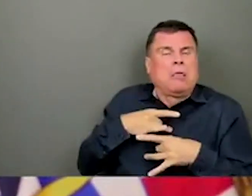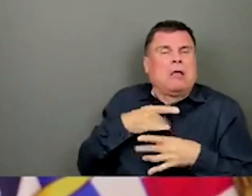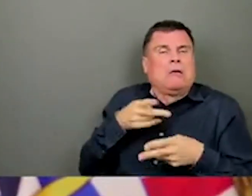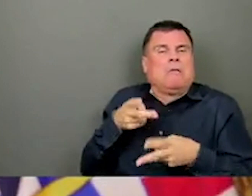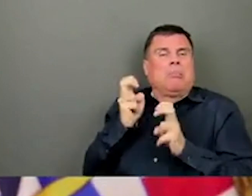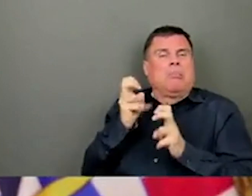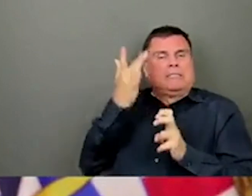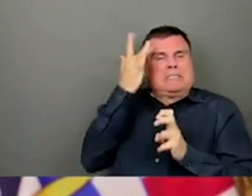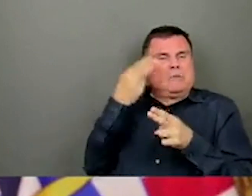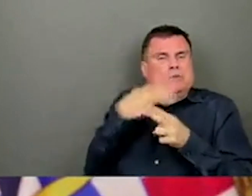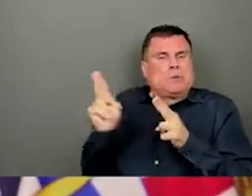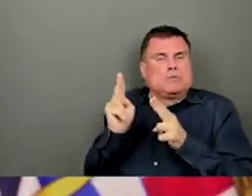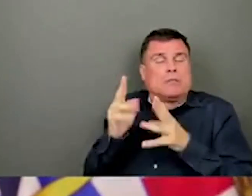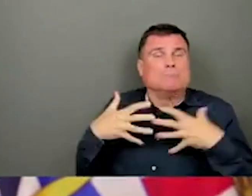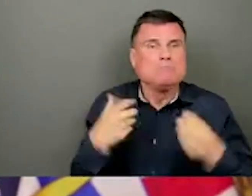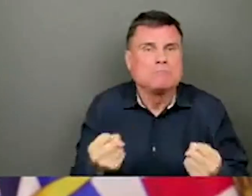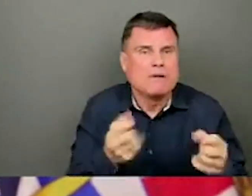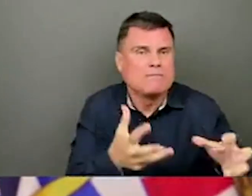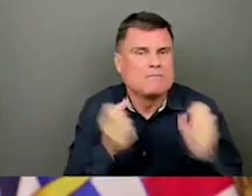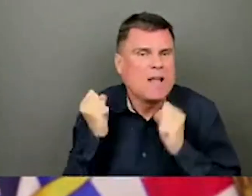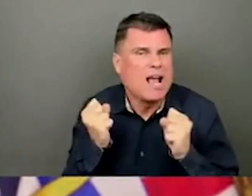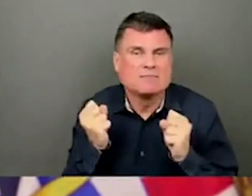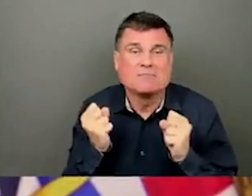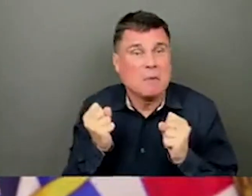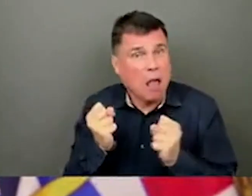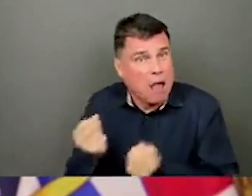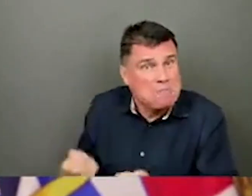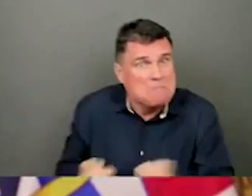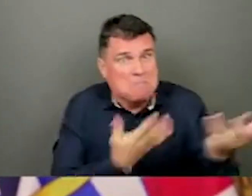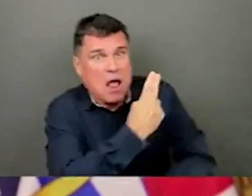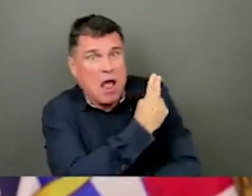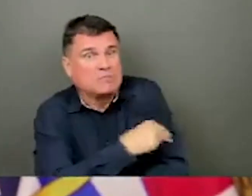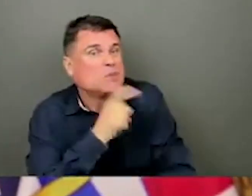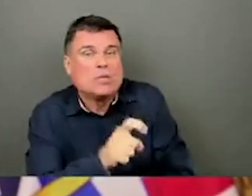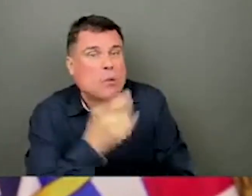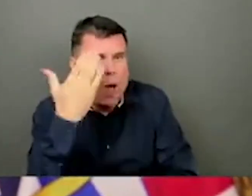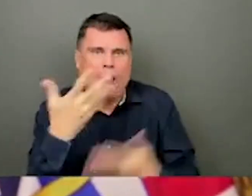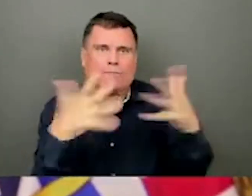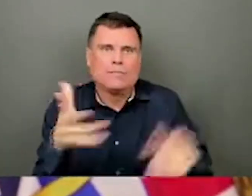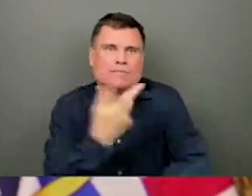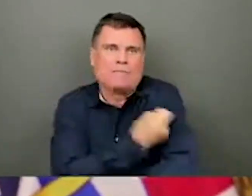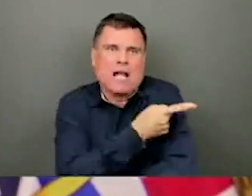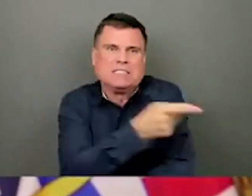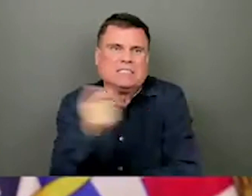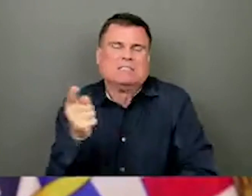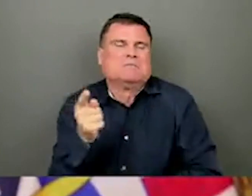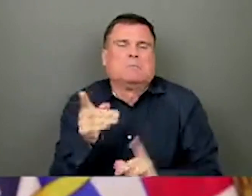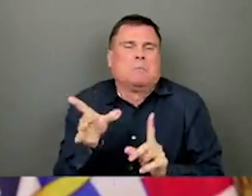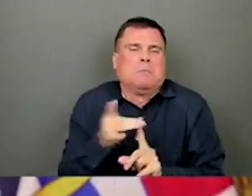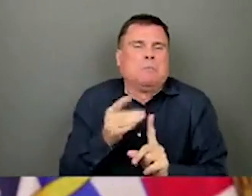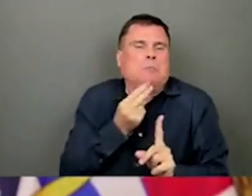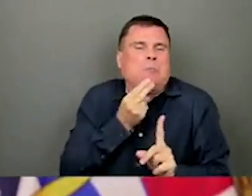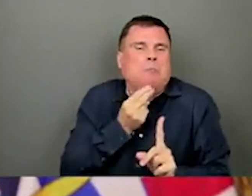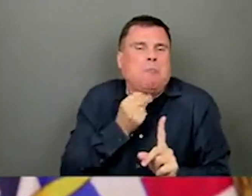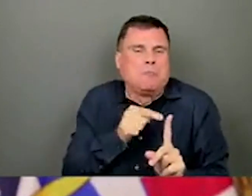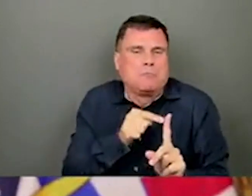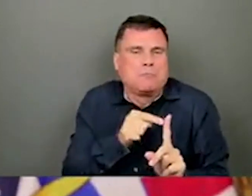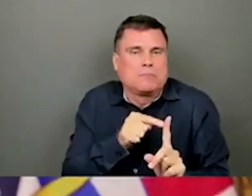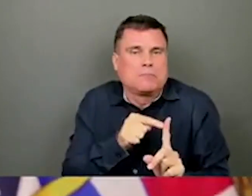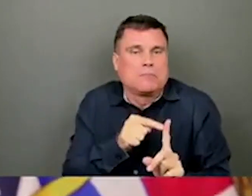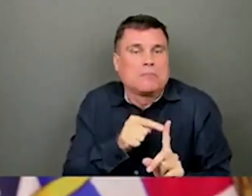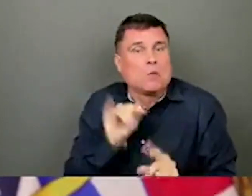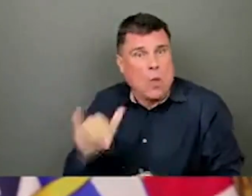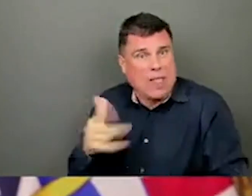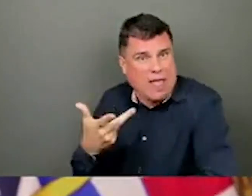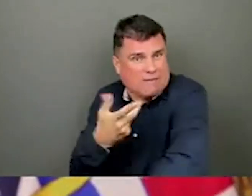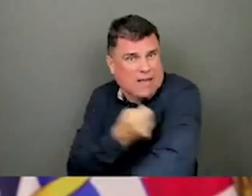have a severe illness that leads to hospitalization. And we've seen that that protection is remaining strong when we